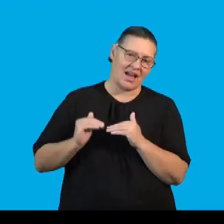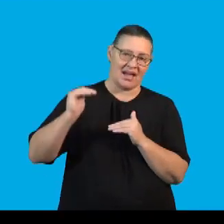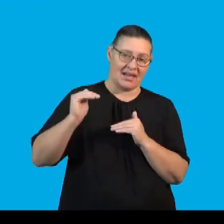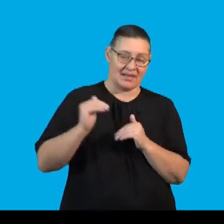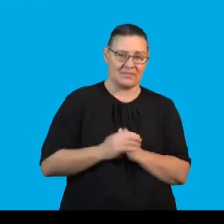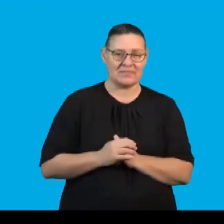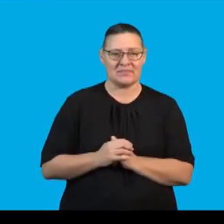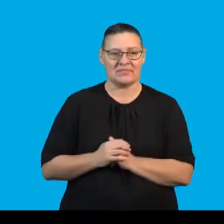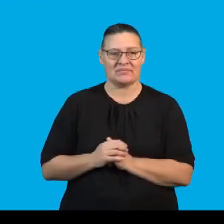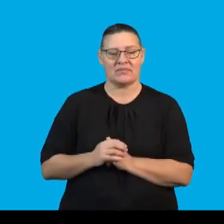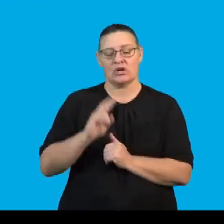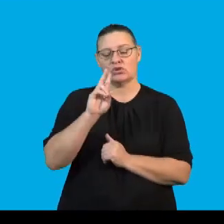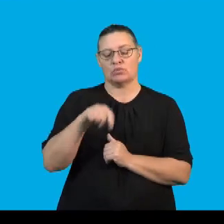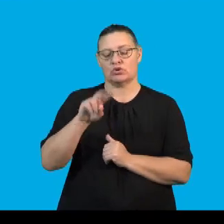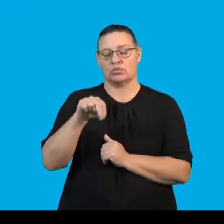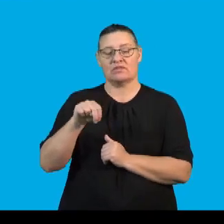are rising.